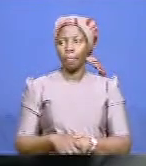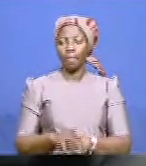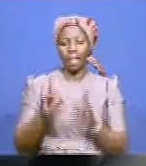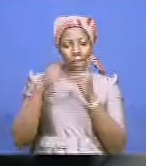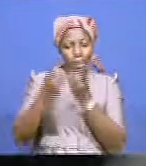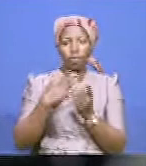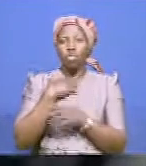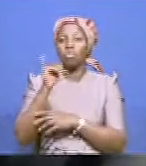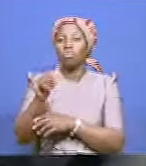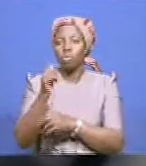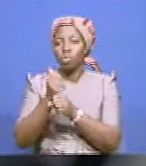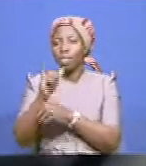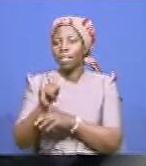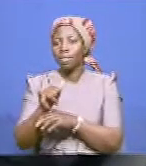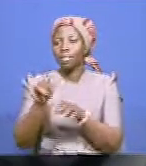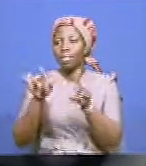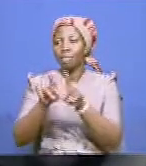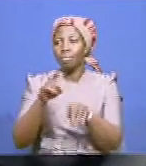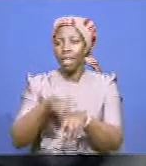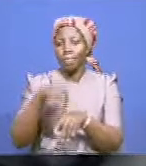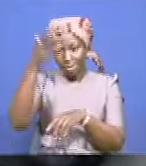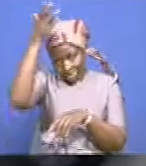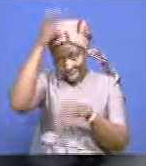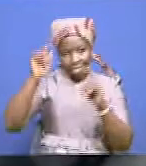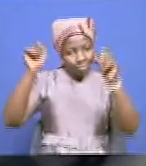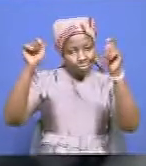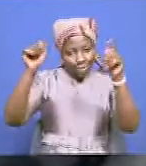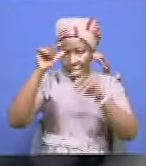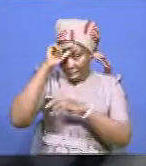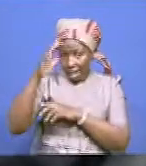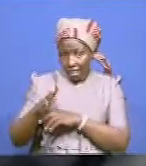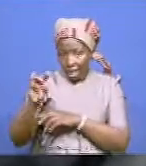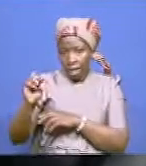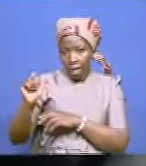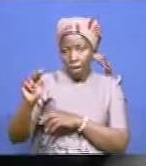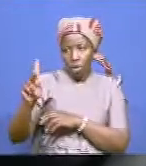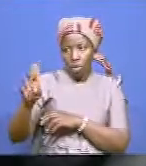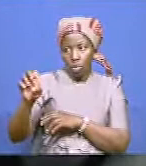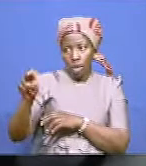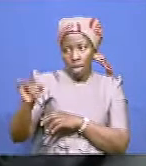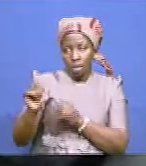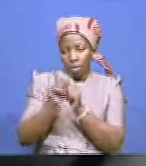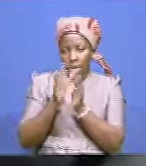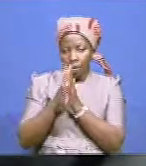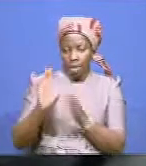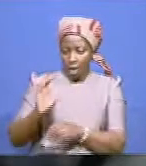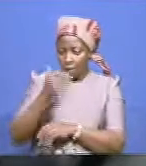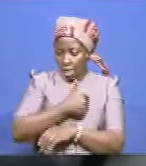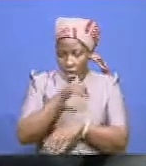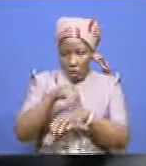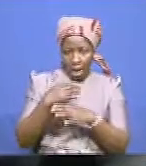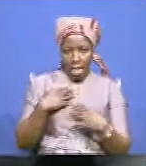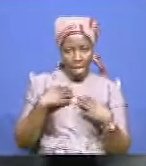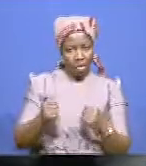several occasions, when nurses have been on strike in this republic, the governor of Makueni and the Committee on Health have